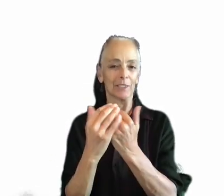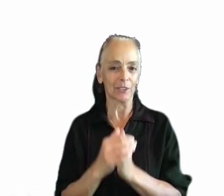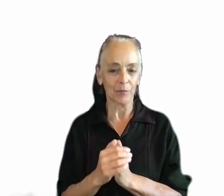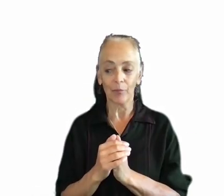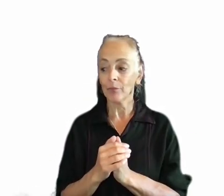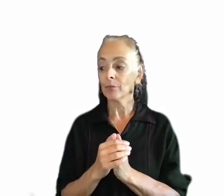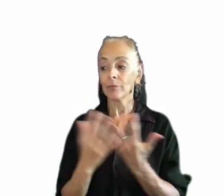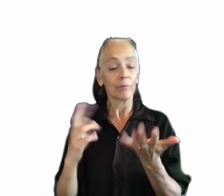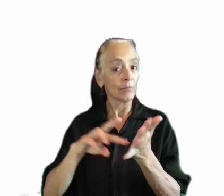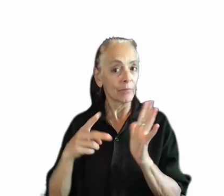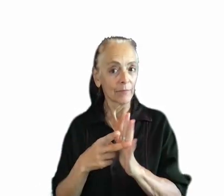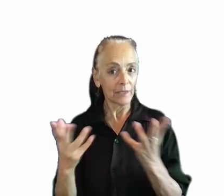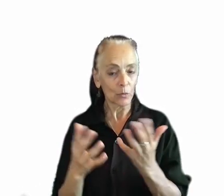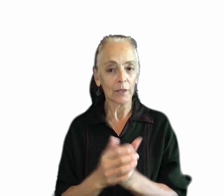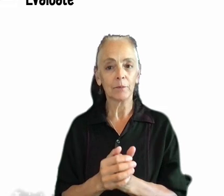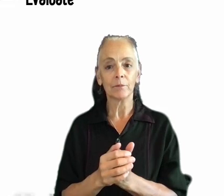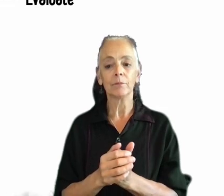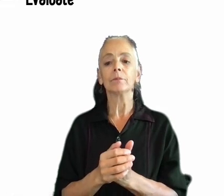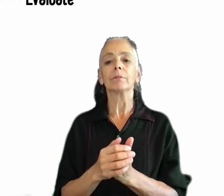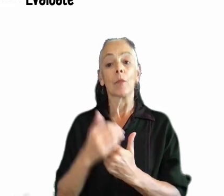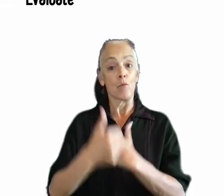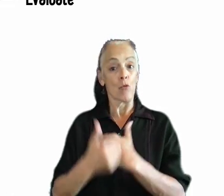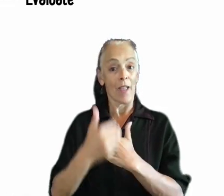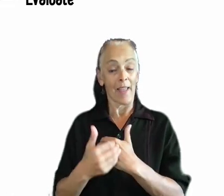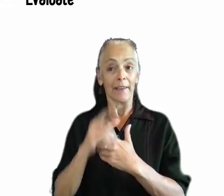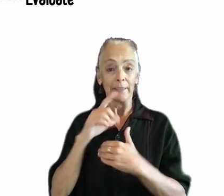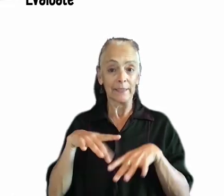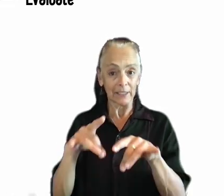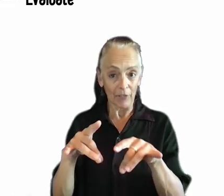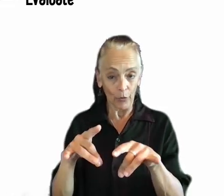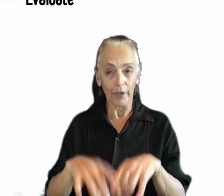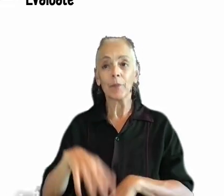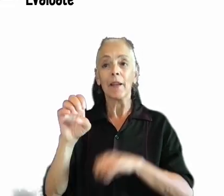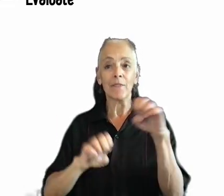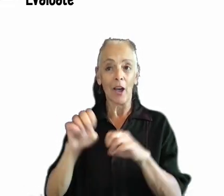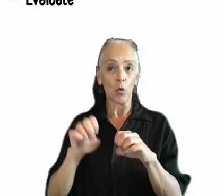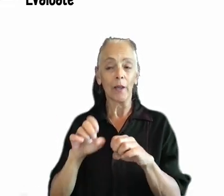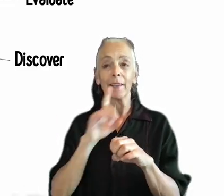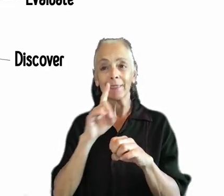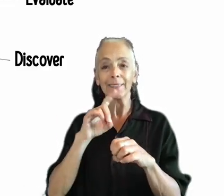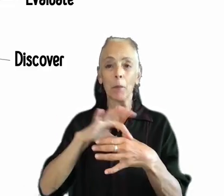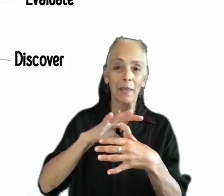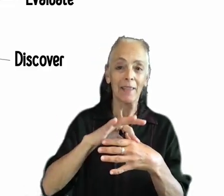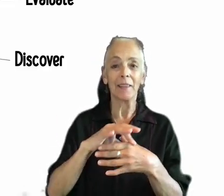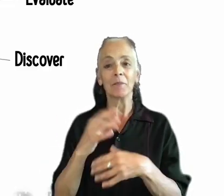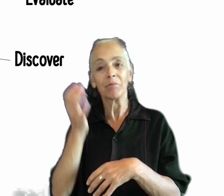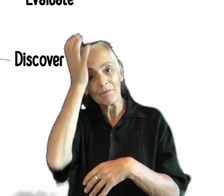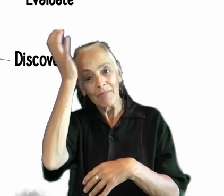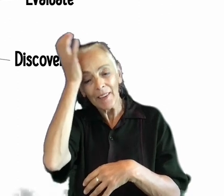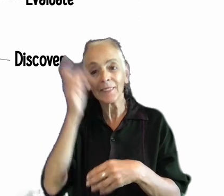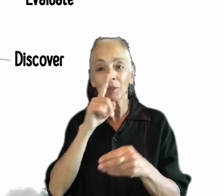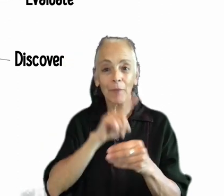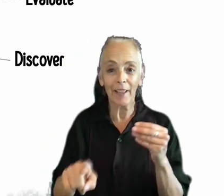sandwich means that you know discovery is the bread evaluating is the meat and the lettuce and the tomatoes and then you